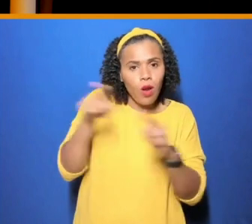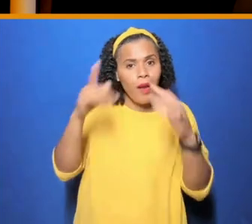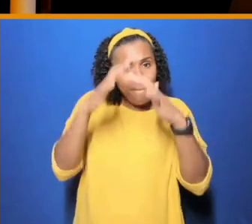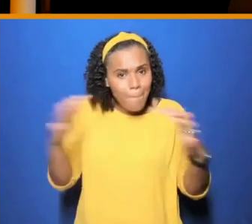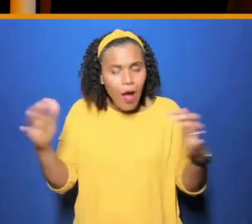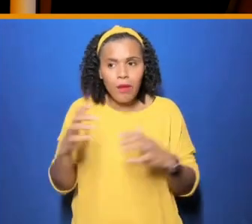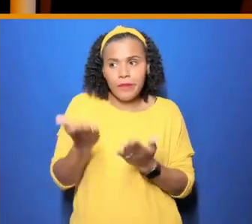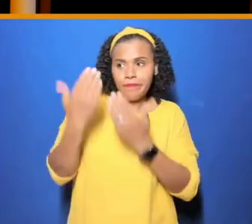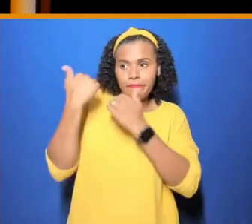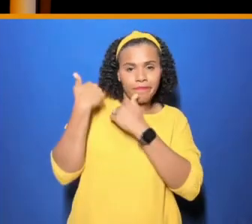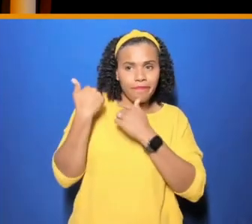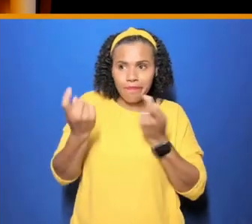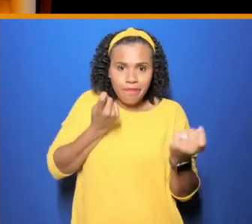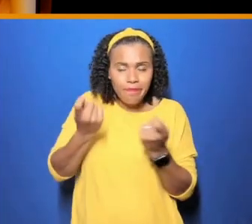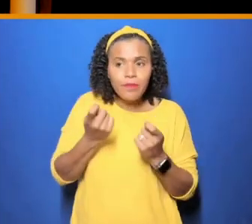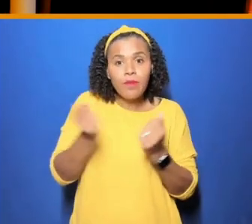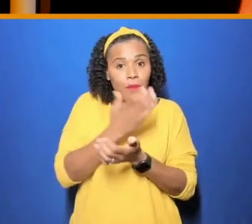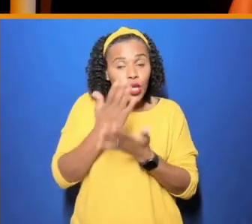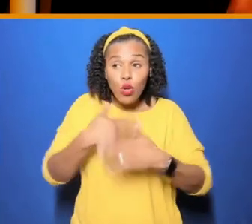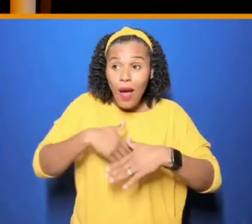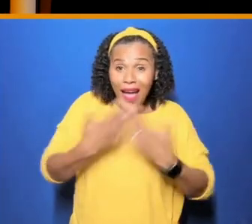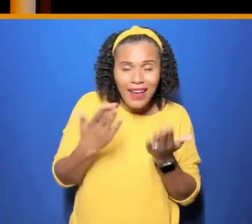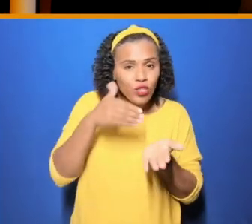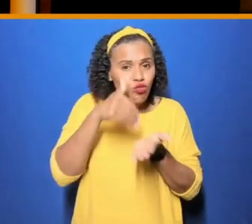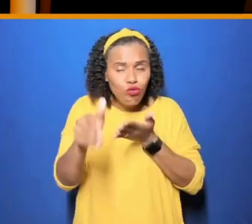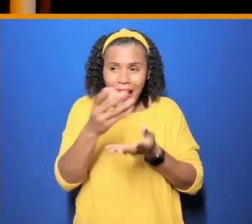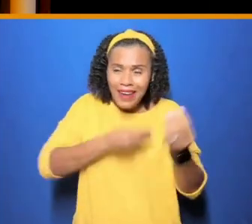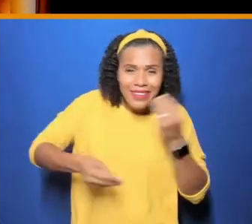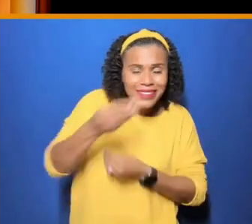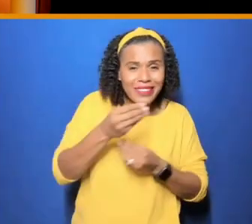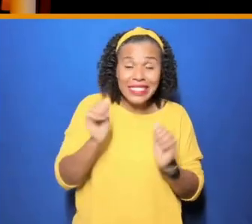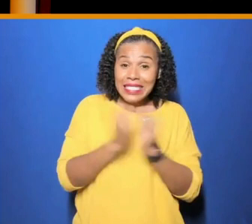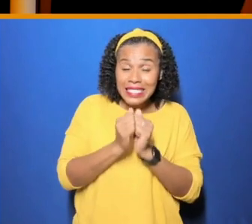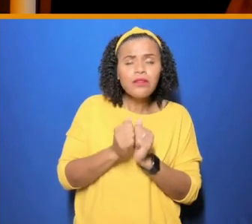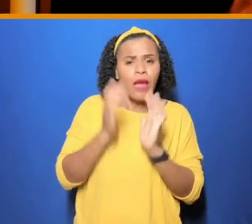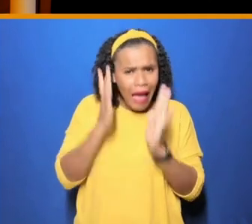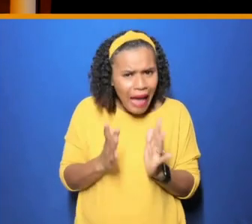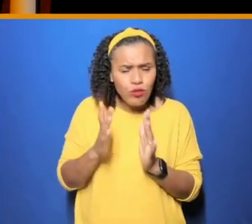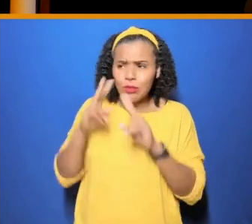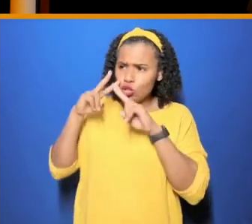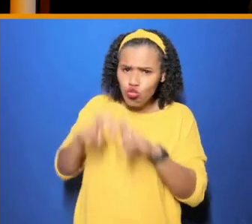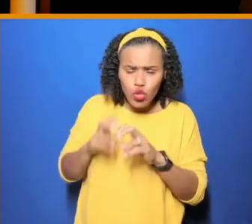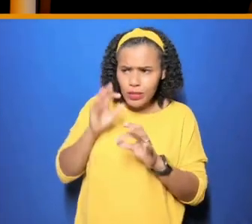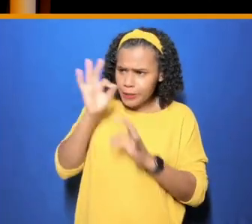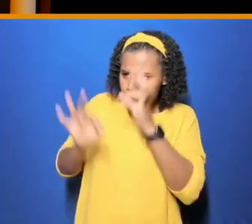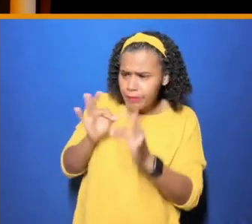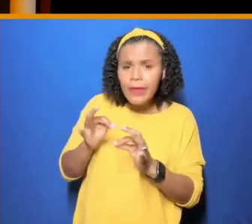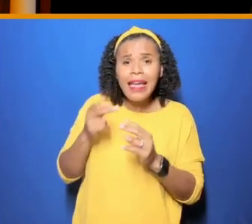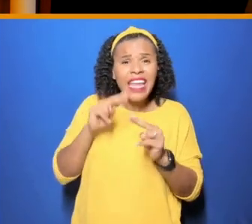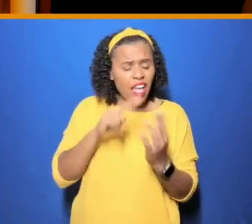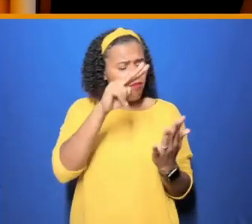ensure that trade deals that are passed by our Parliament are scrutinised by our Parliament and indeed rejected by our Parliament if they do